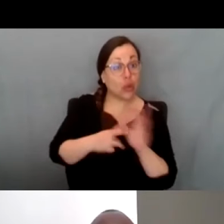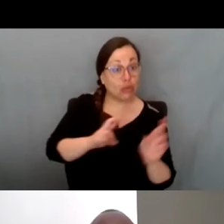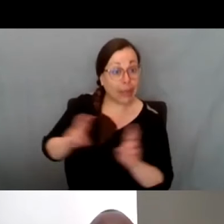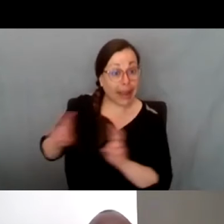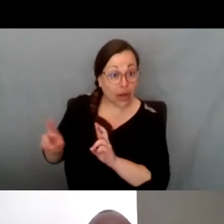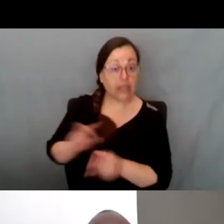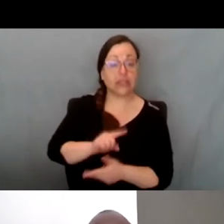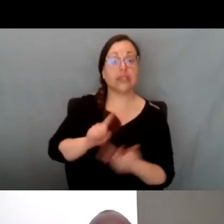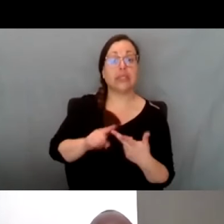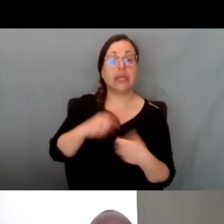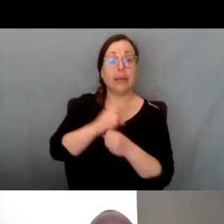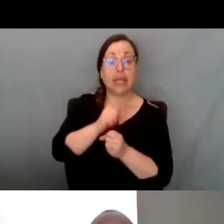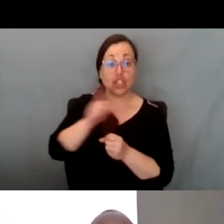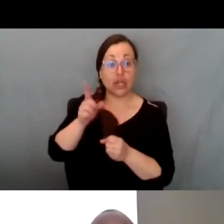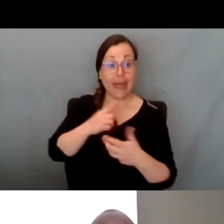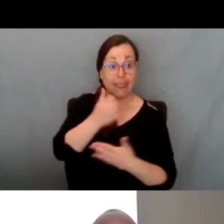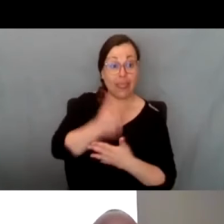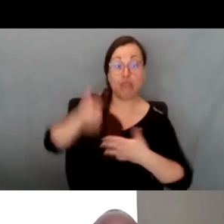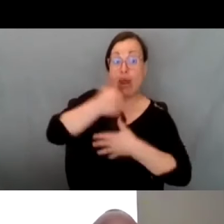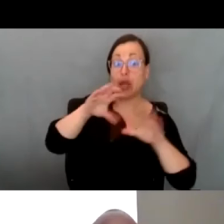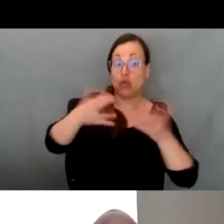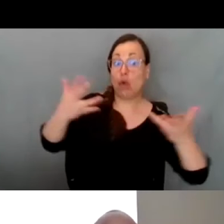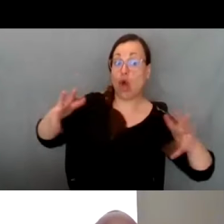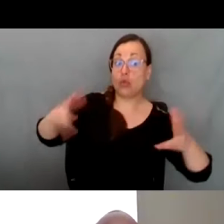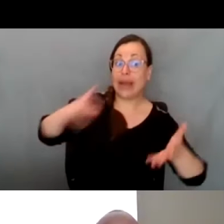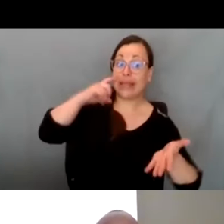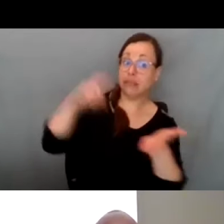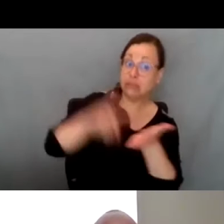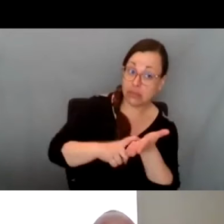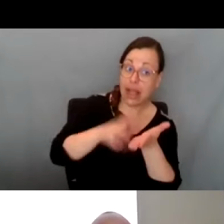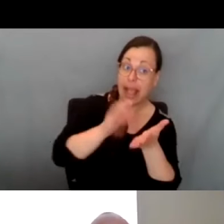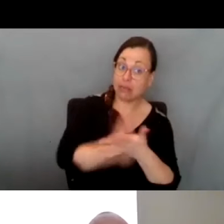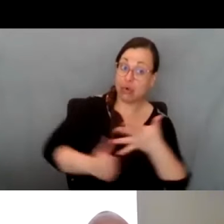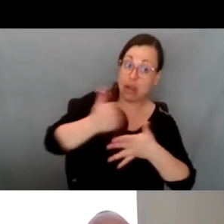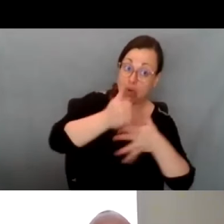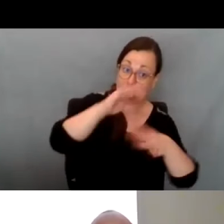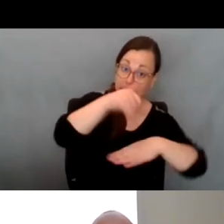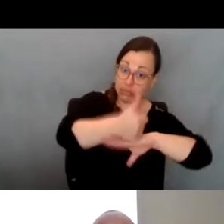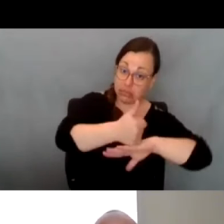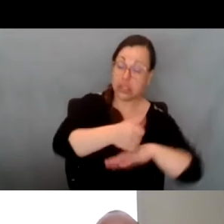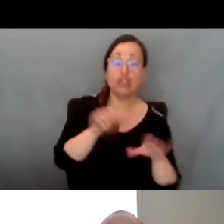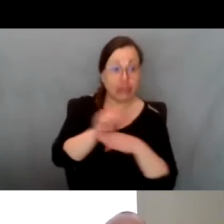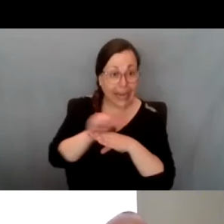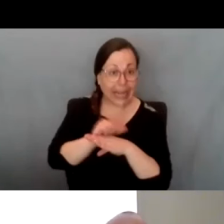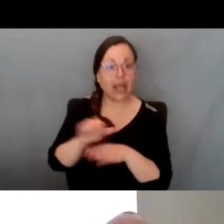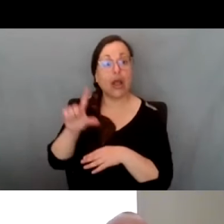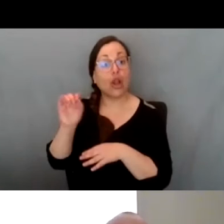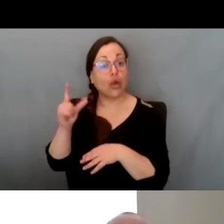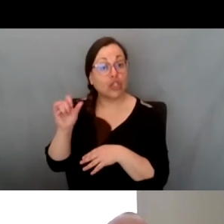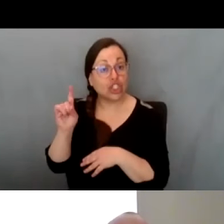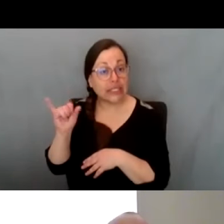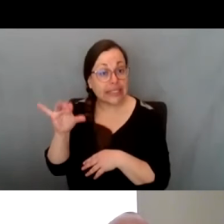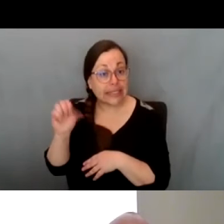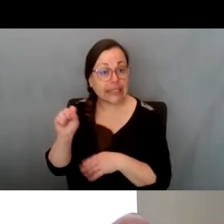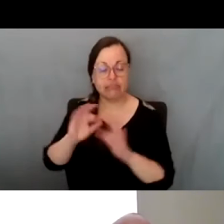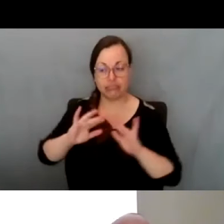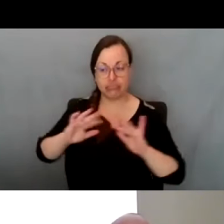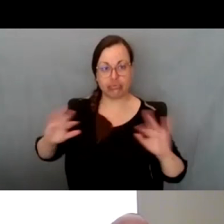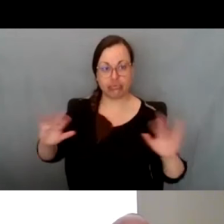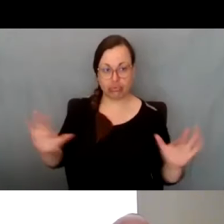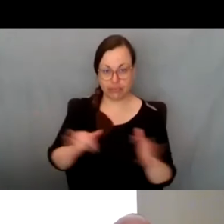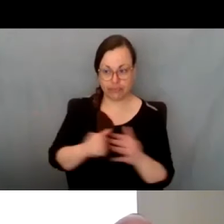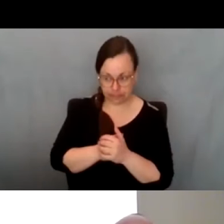the priority group are targeted and prioritized, the training, logistics, etc. So when we